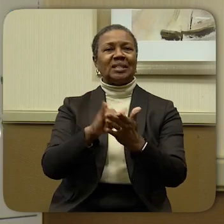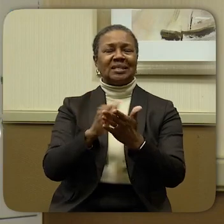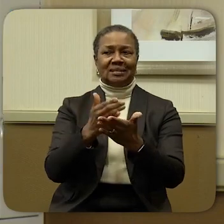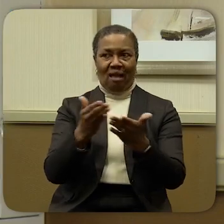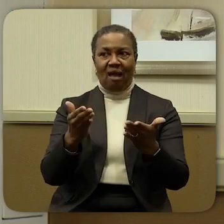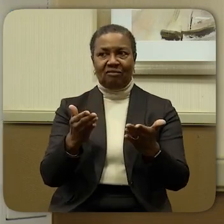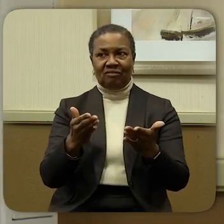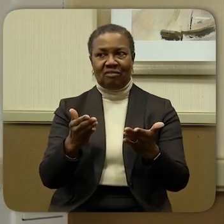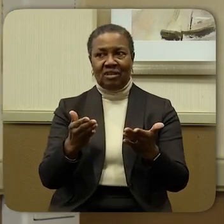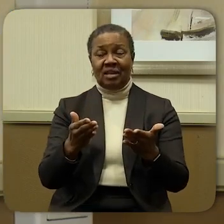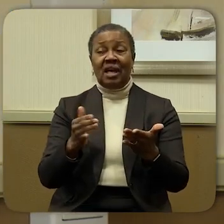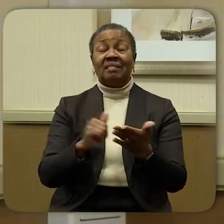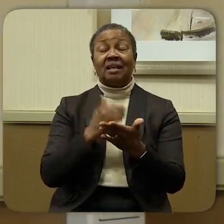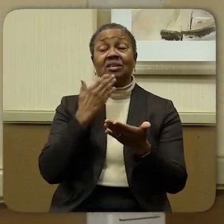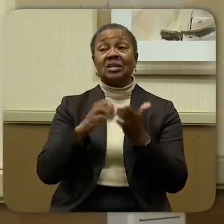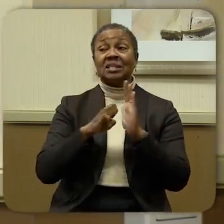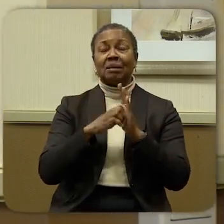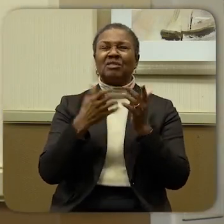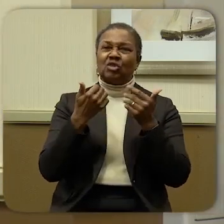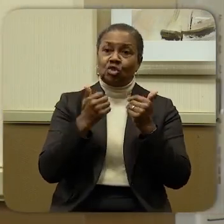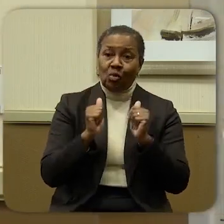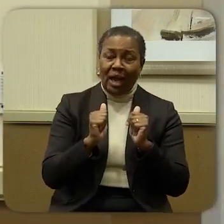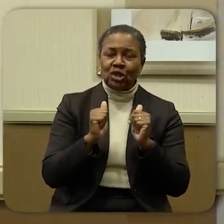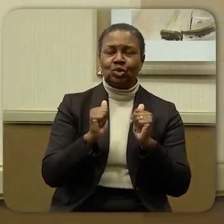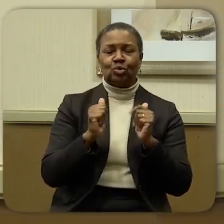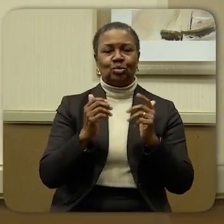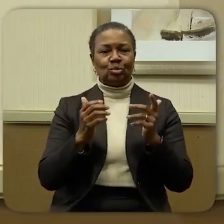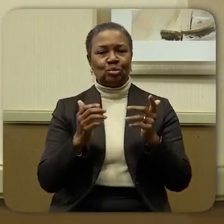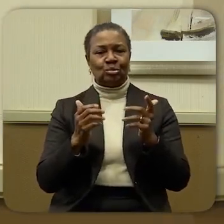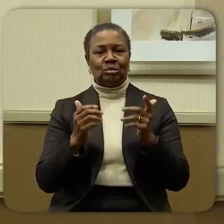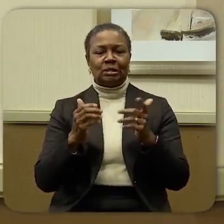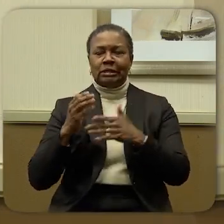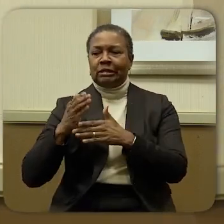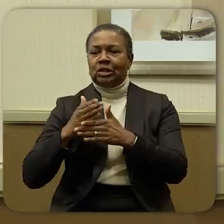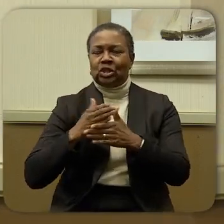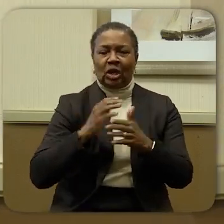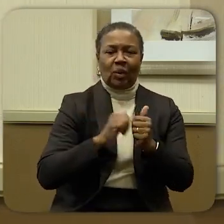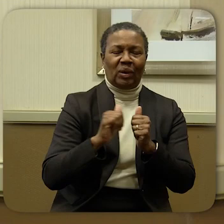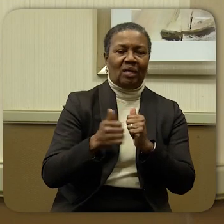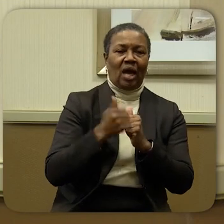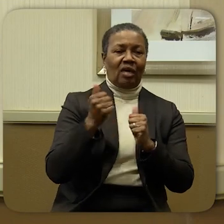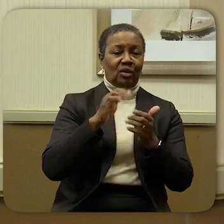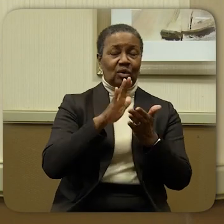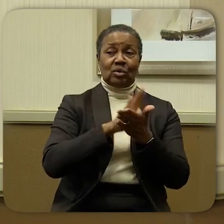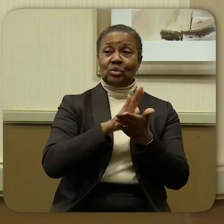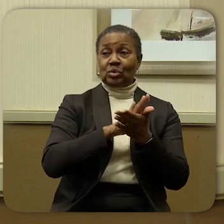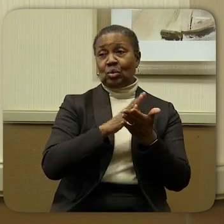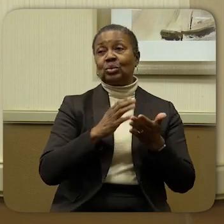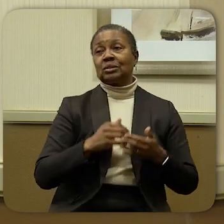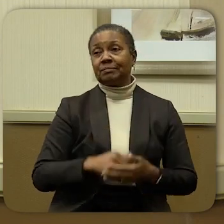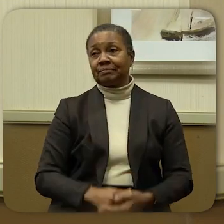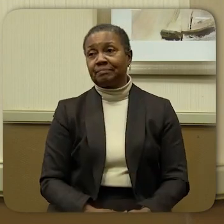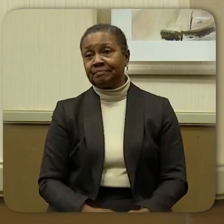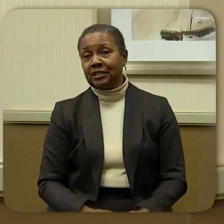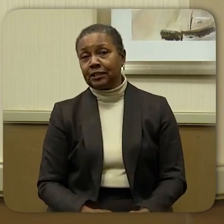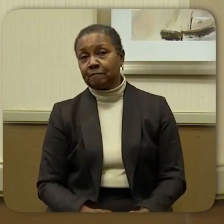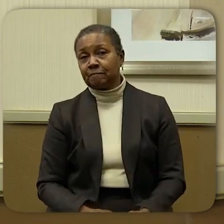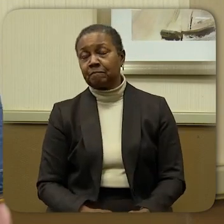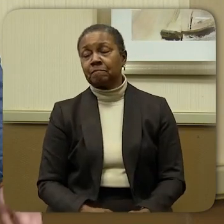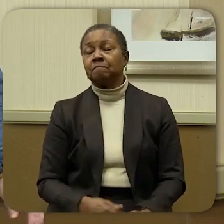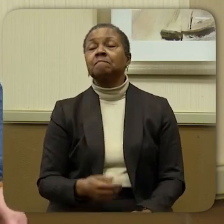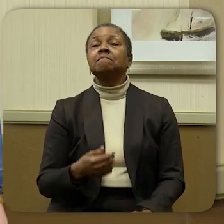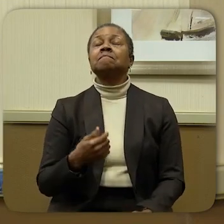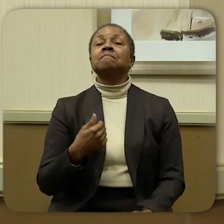stuff. So they're a great example of trying to get that out to other, to all the schools. Yeah, like